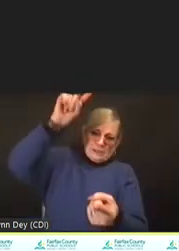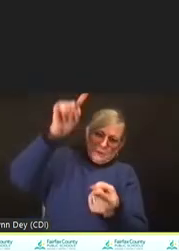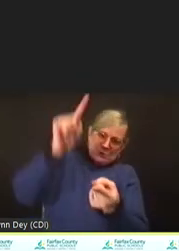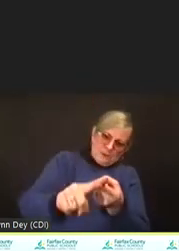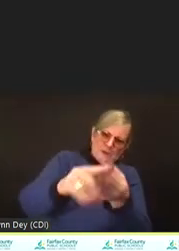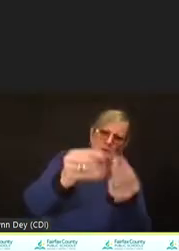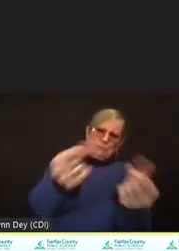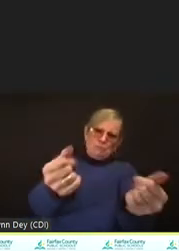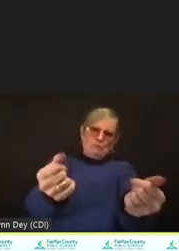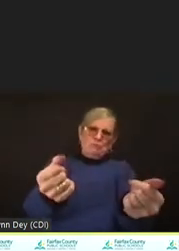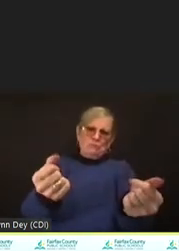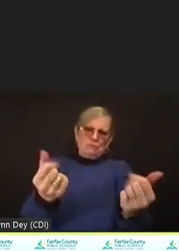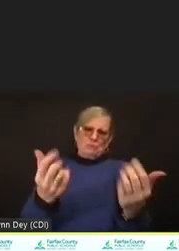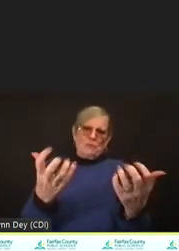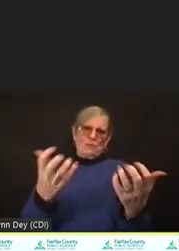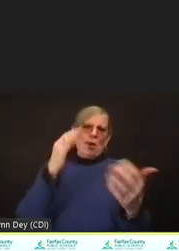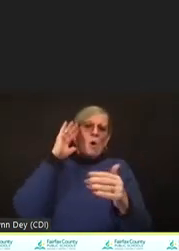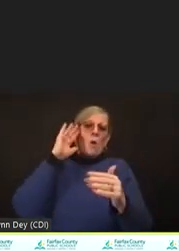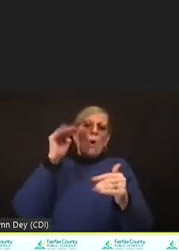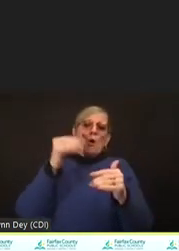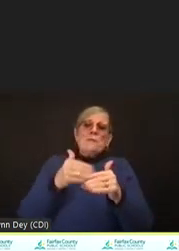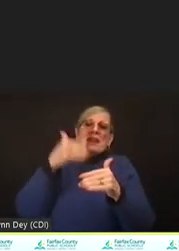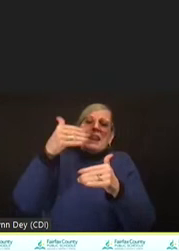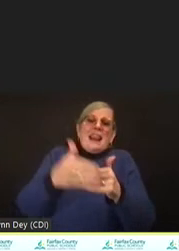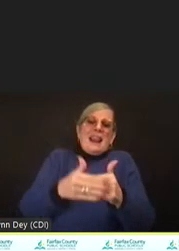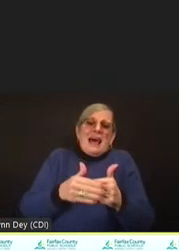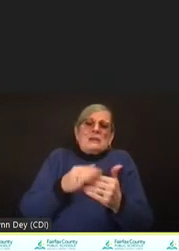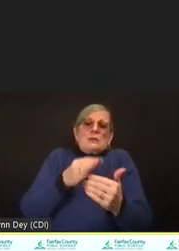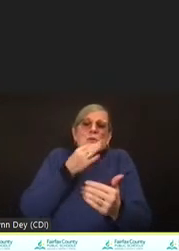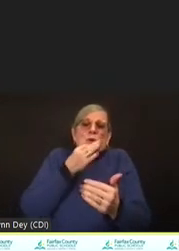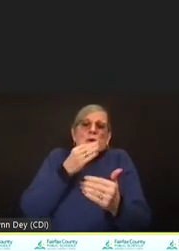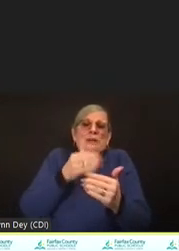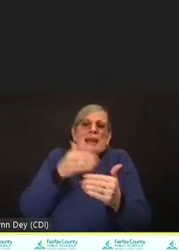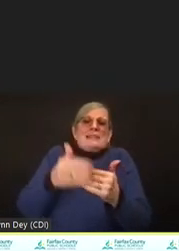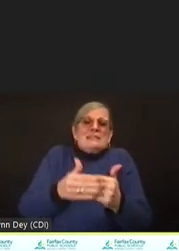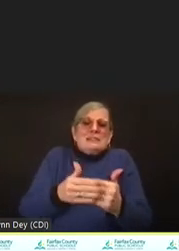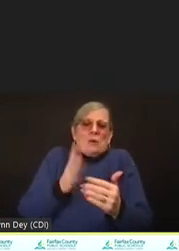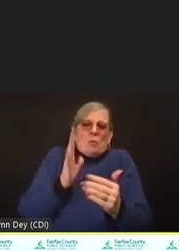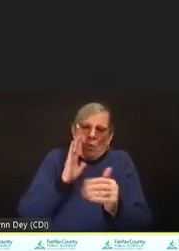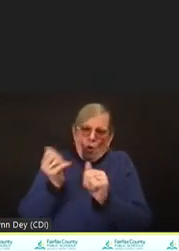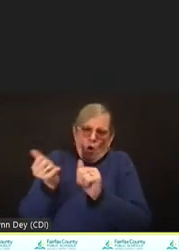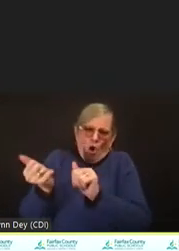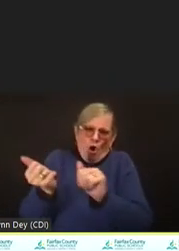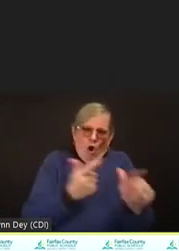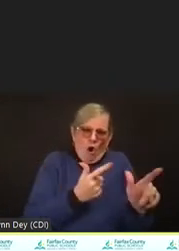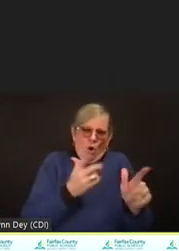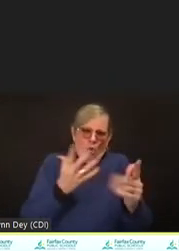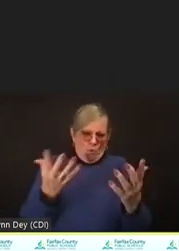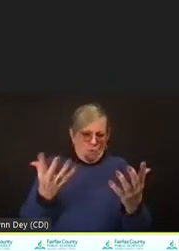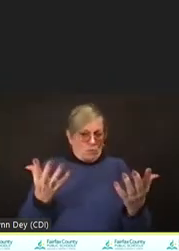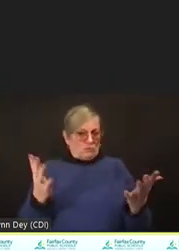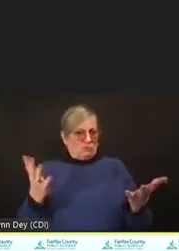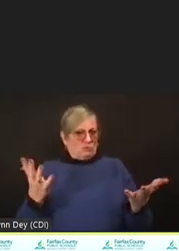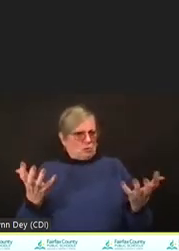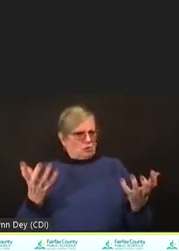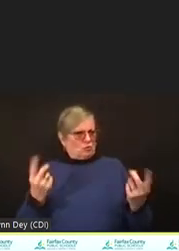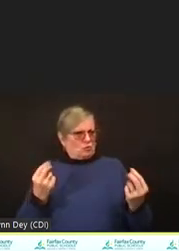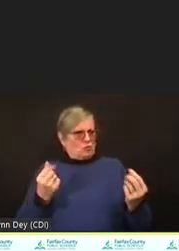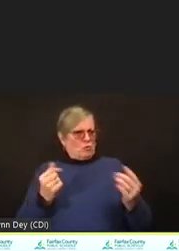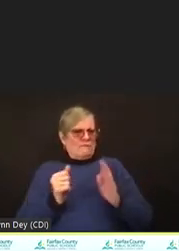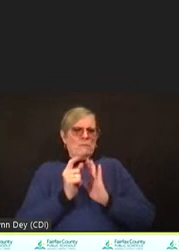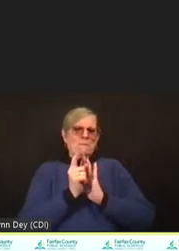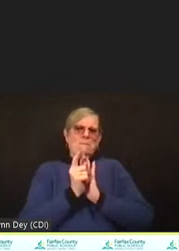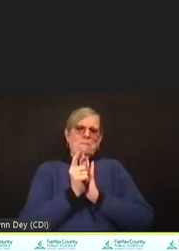new phase, is on the horizon. We all seek a moment when we can go to creating mask optional